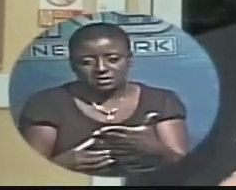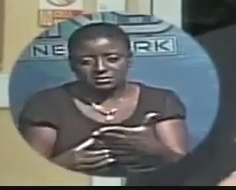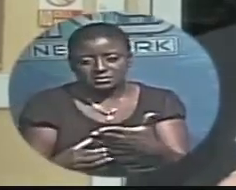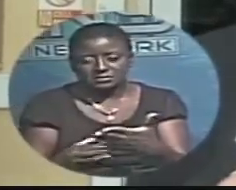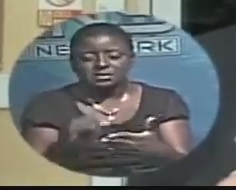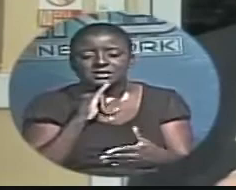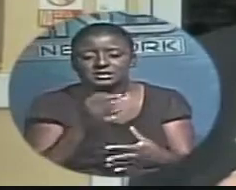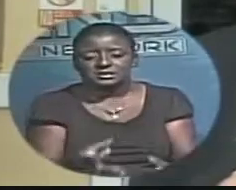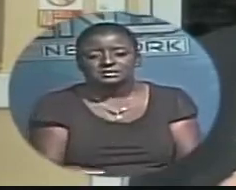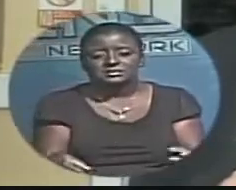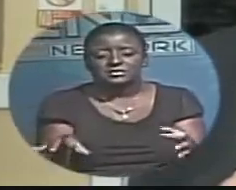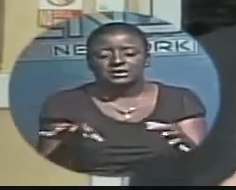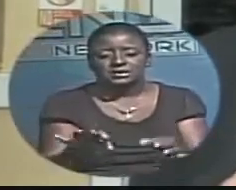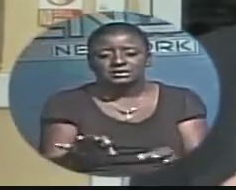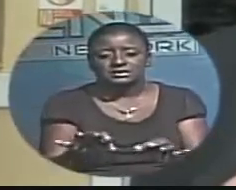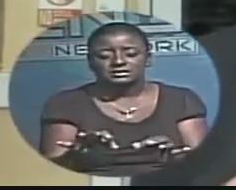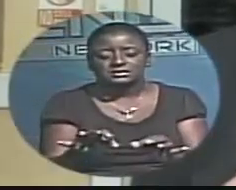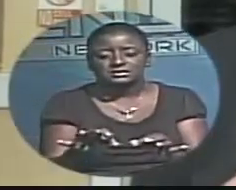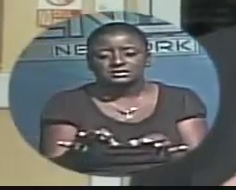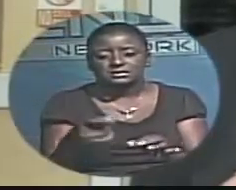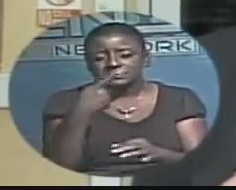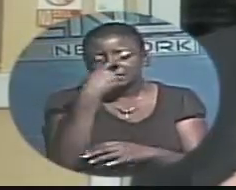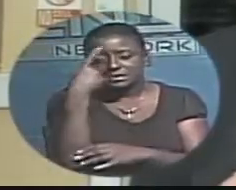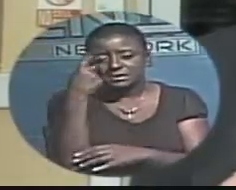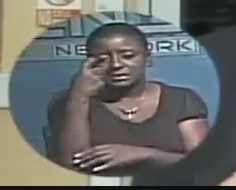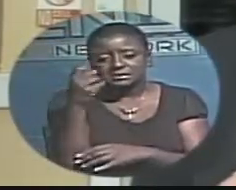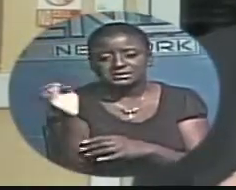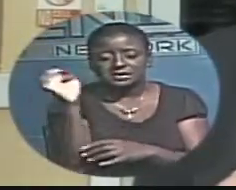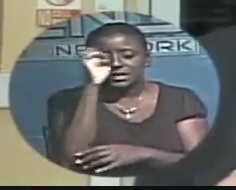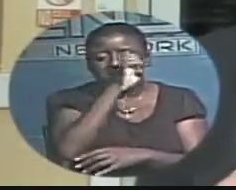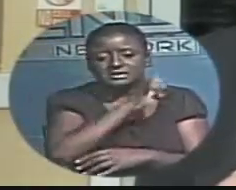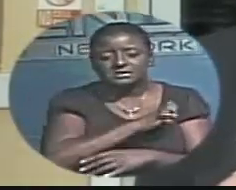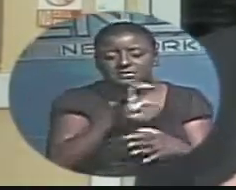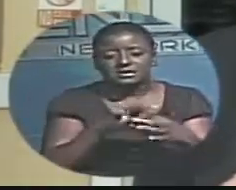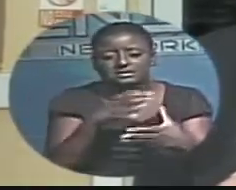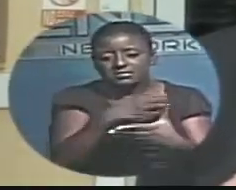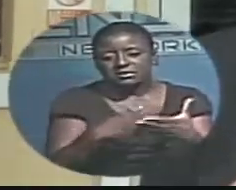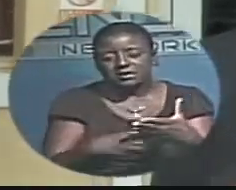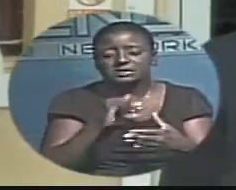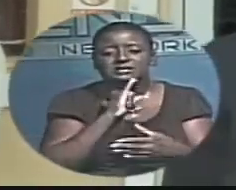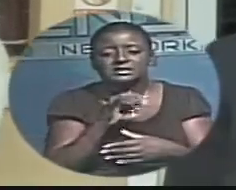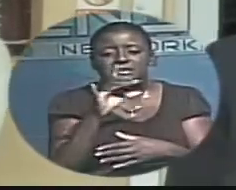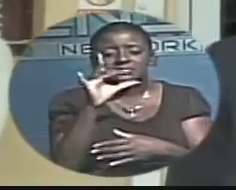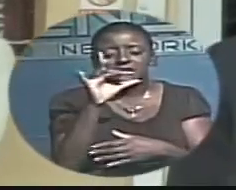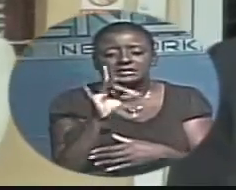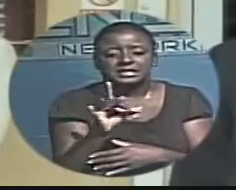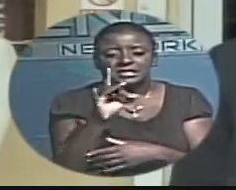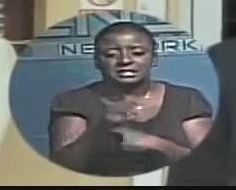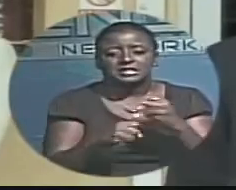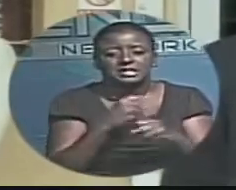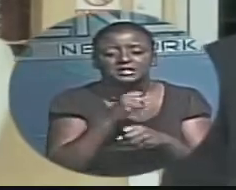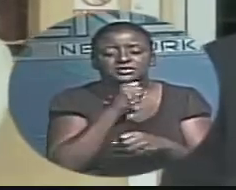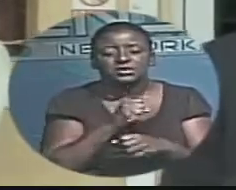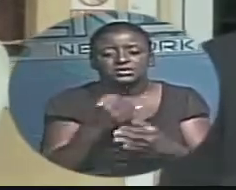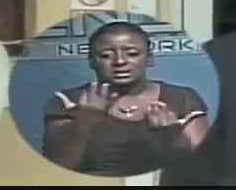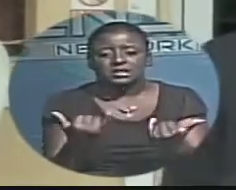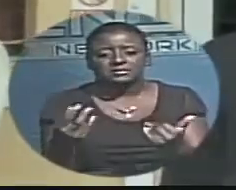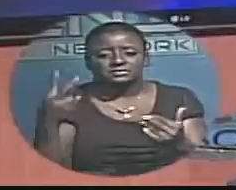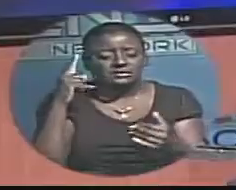of importance to us, because the estimates of costs and so on is 8 years old. And so you have to revisit